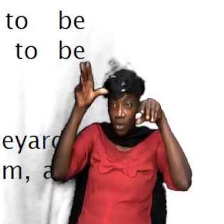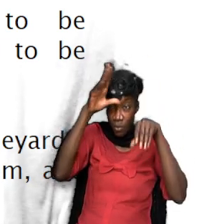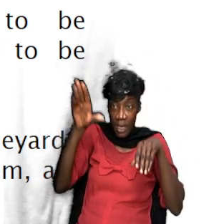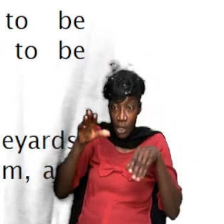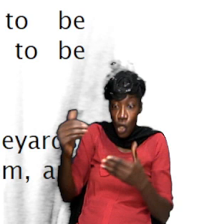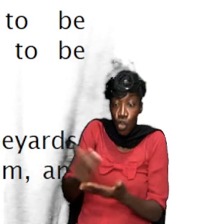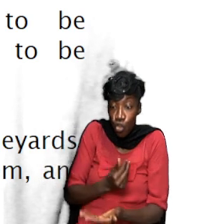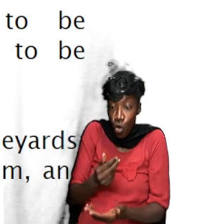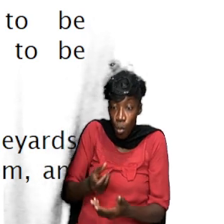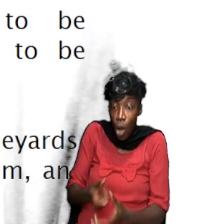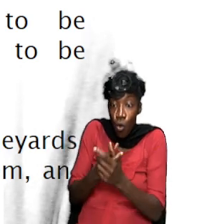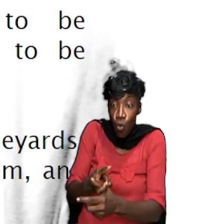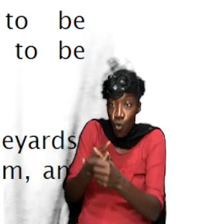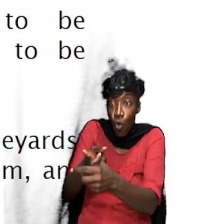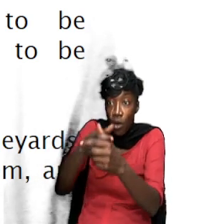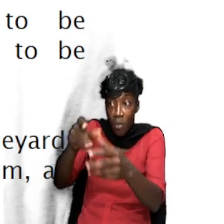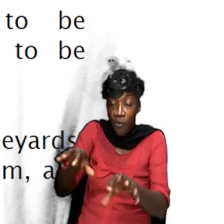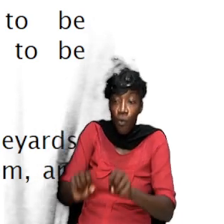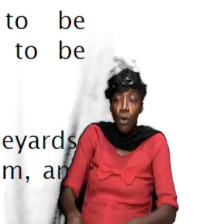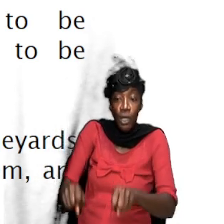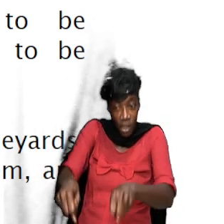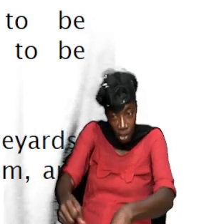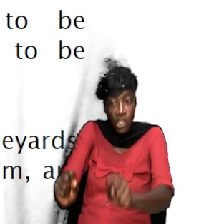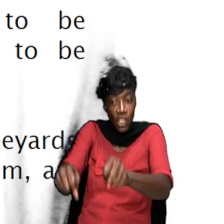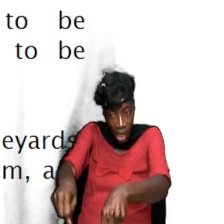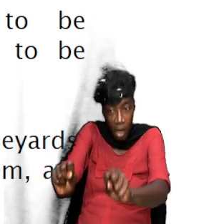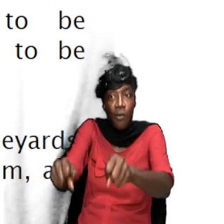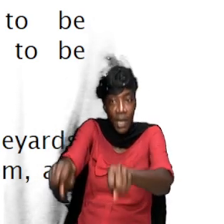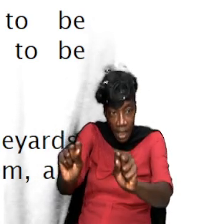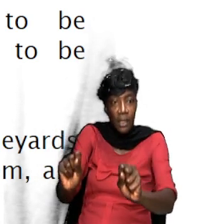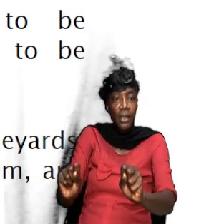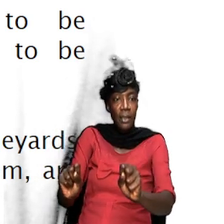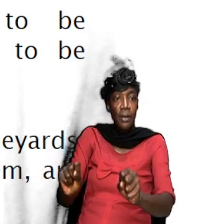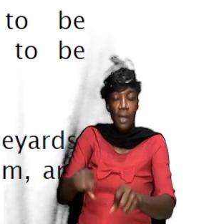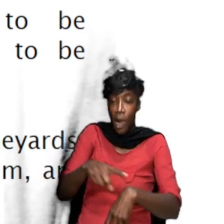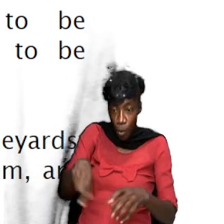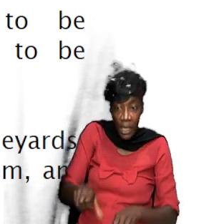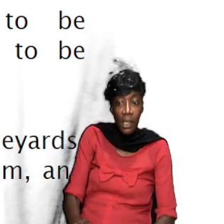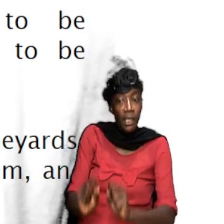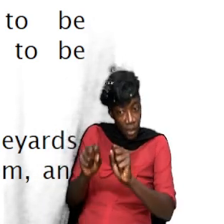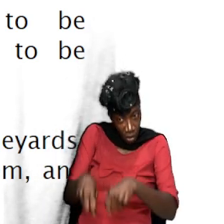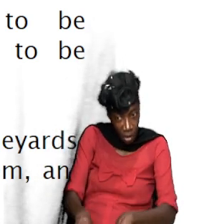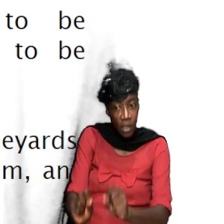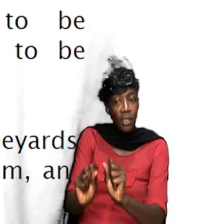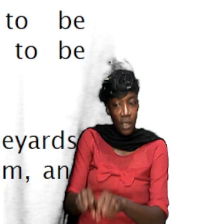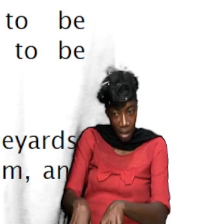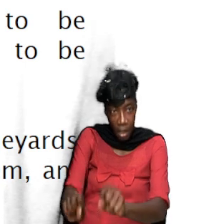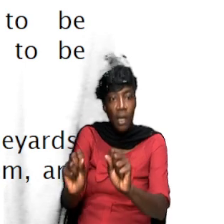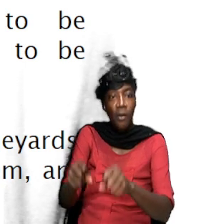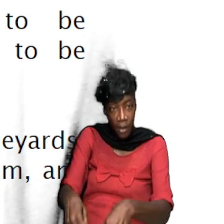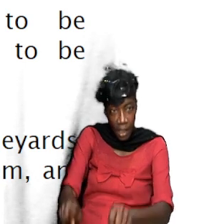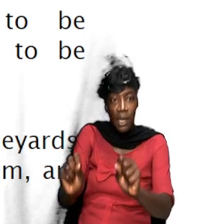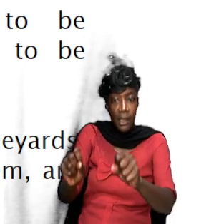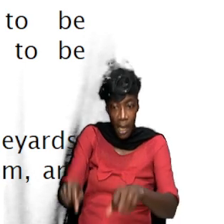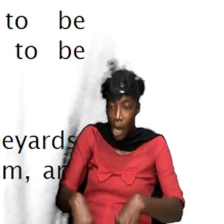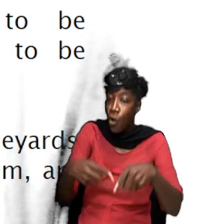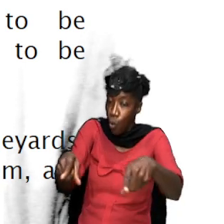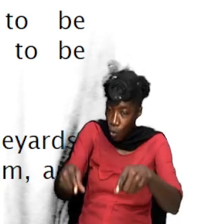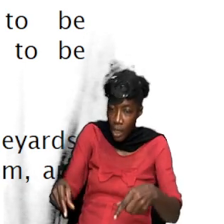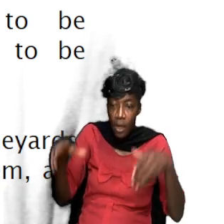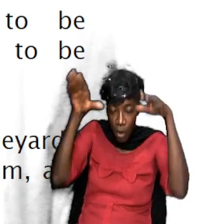chariots. So when the chariots was going forward with the